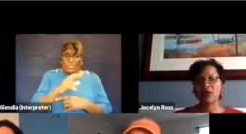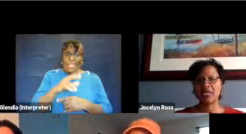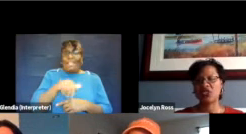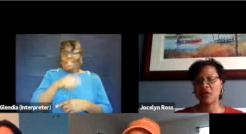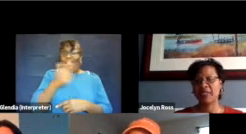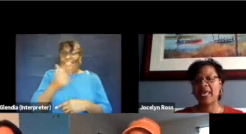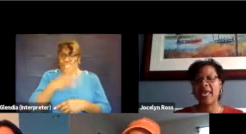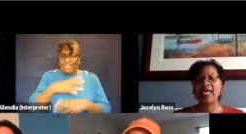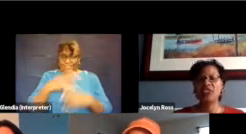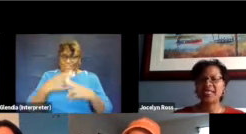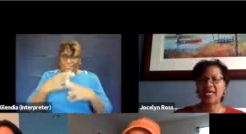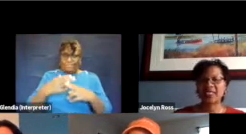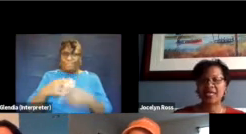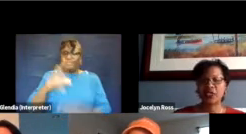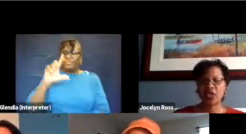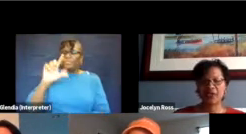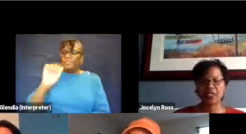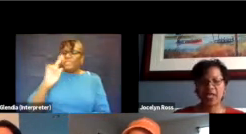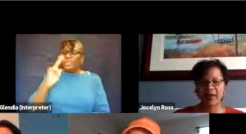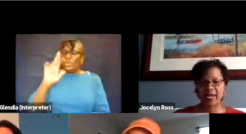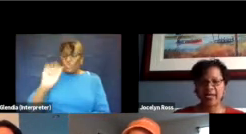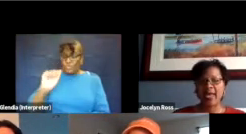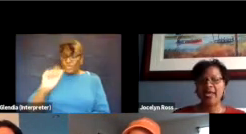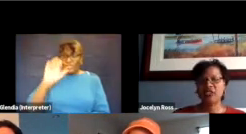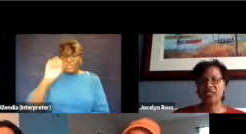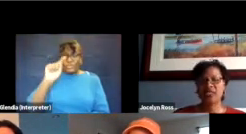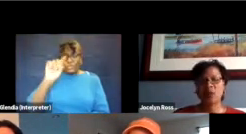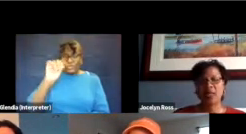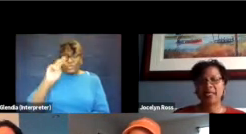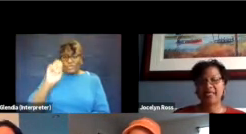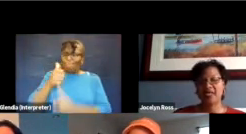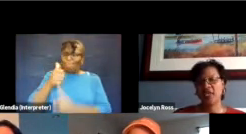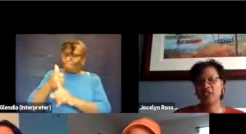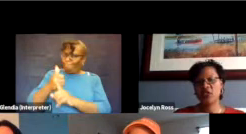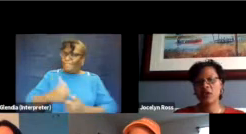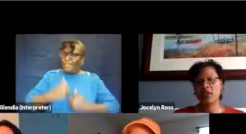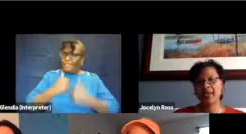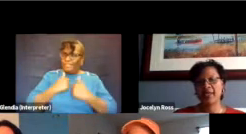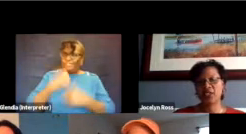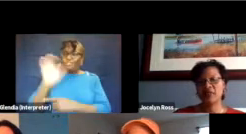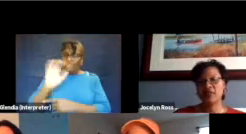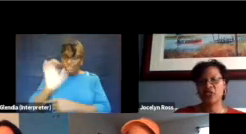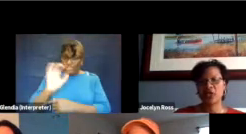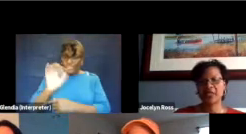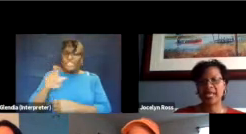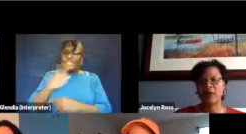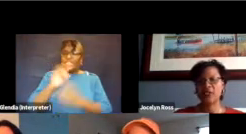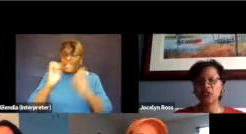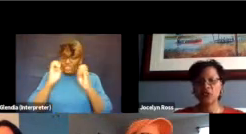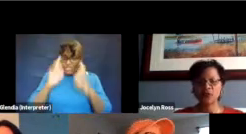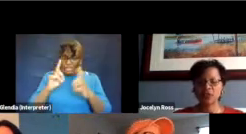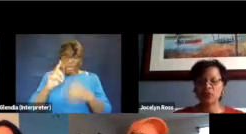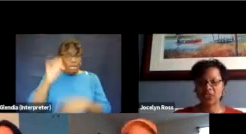is Laura Stone, and she's actually in the Charleston area, and she's as well as educational audiologist for the Charleston